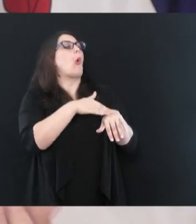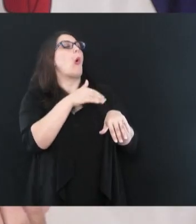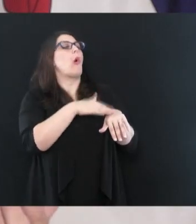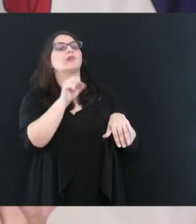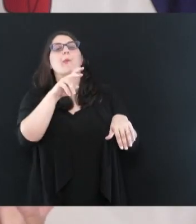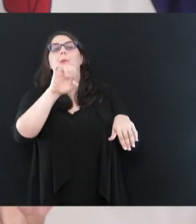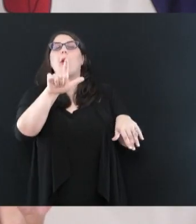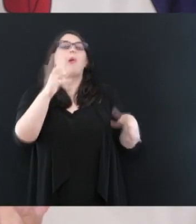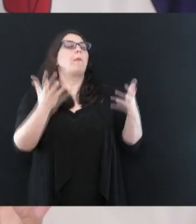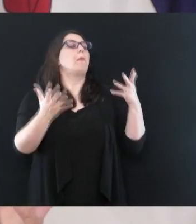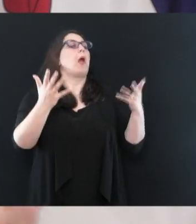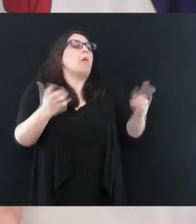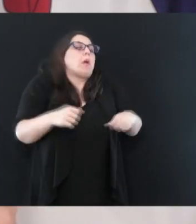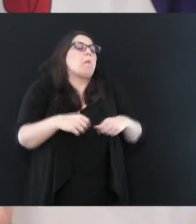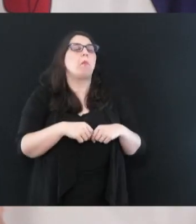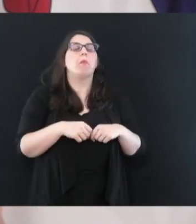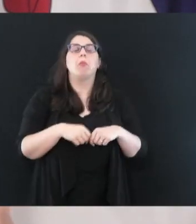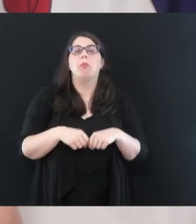be, we just